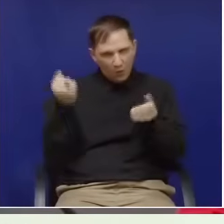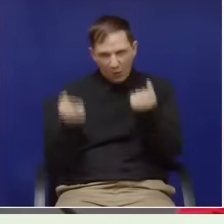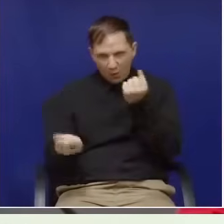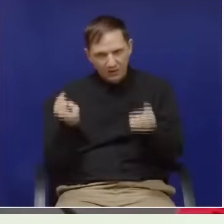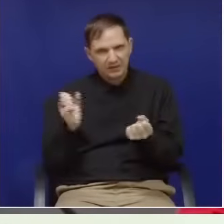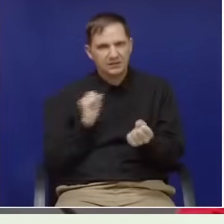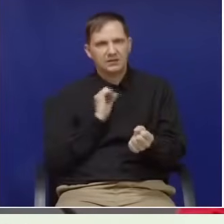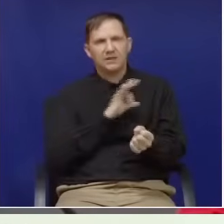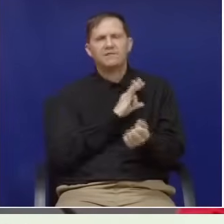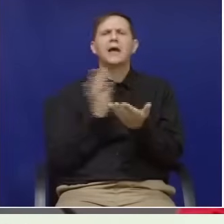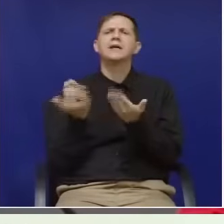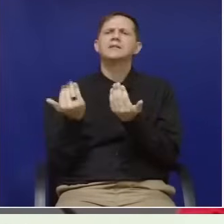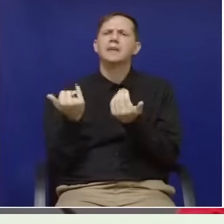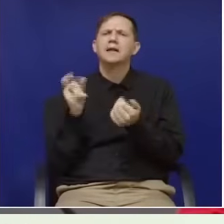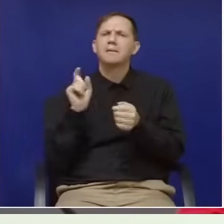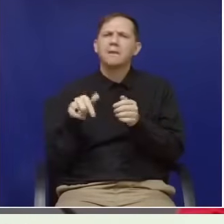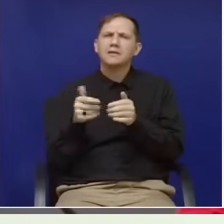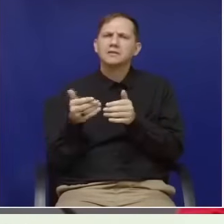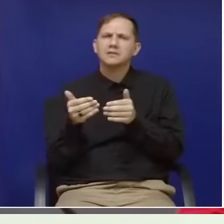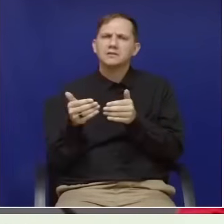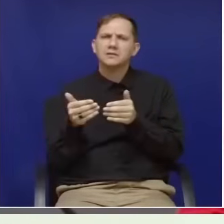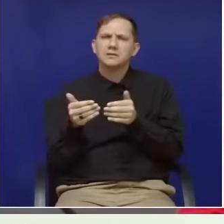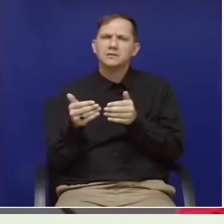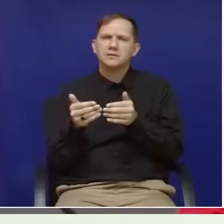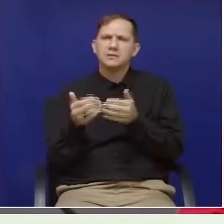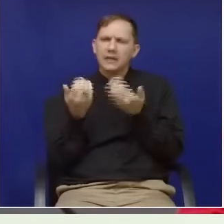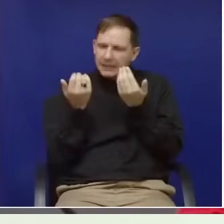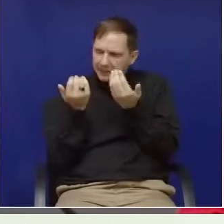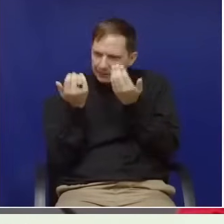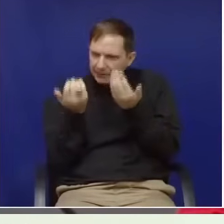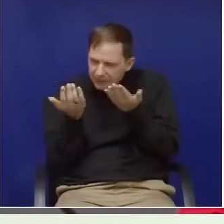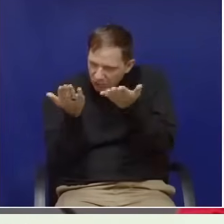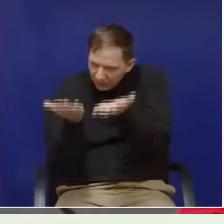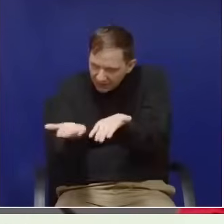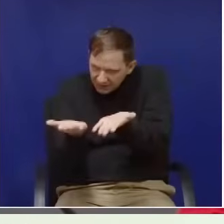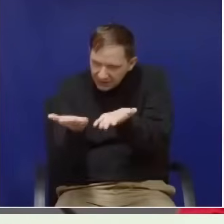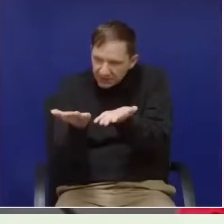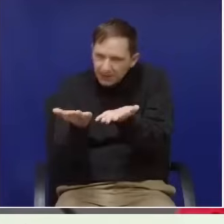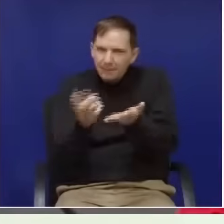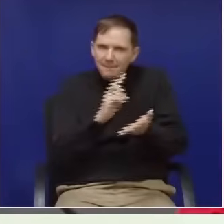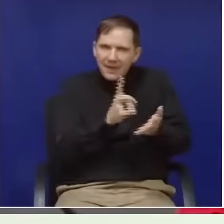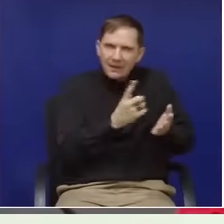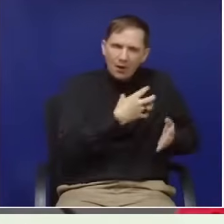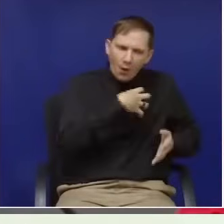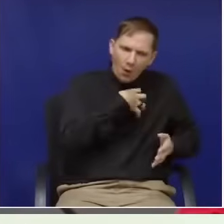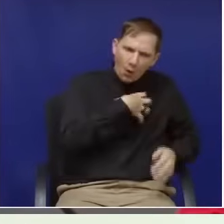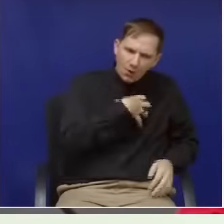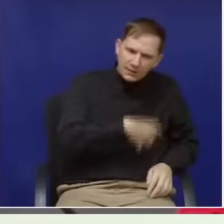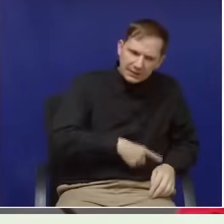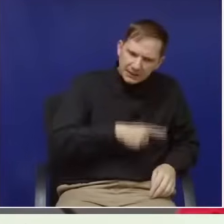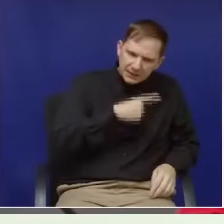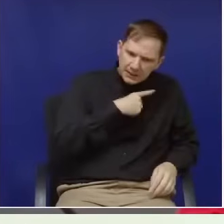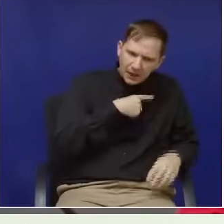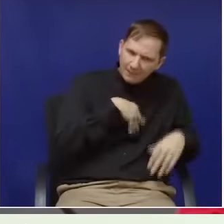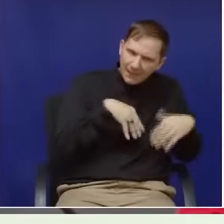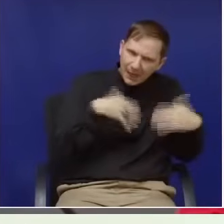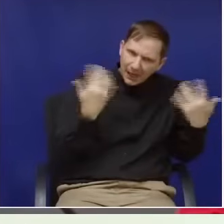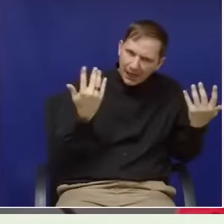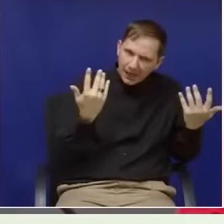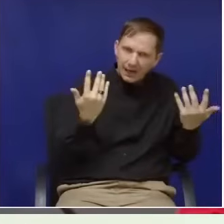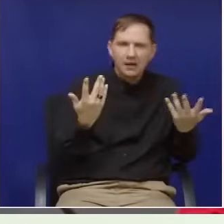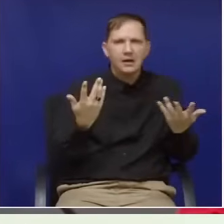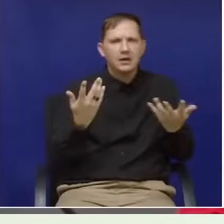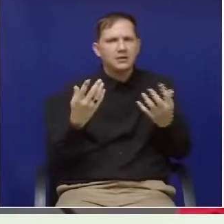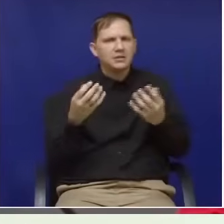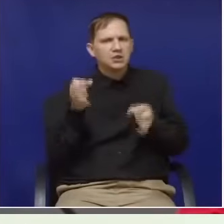are expected to administer justice while being denied basic dignity in their own condition of service. A justice system